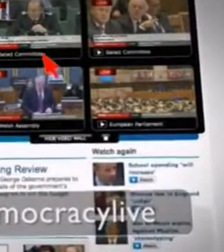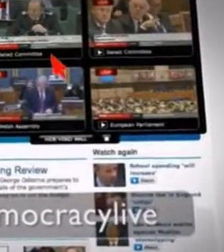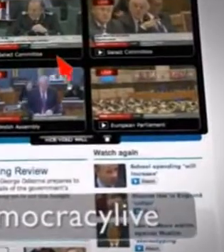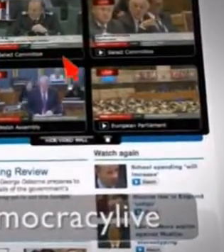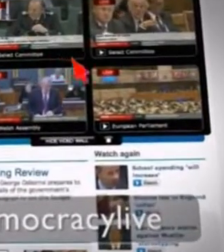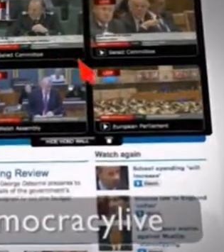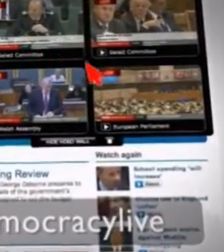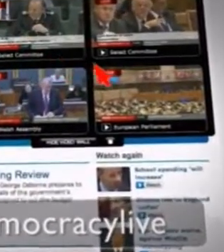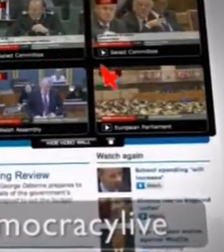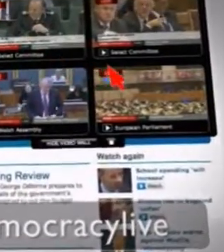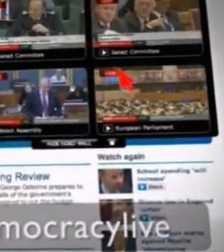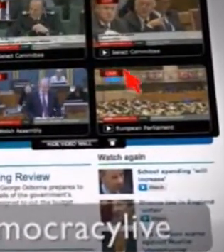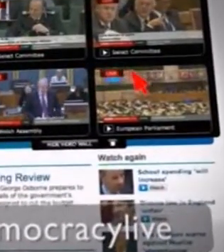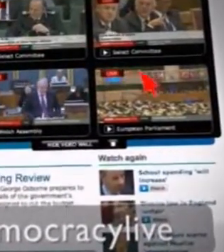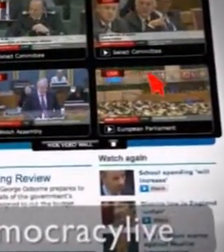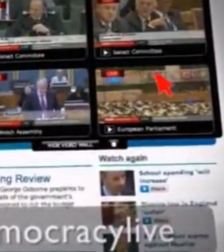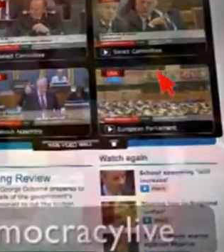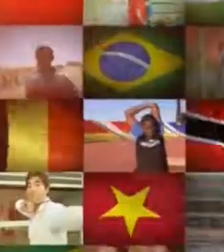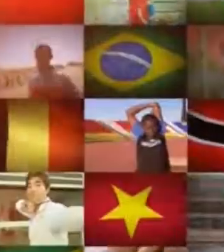bbc.co.uk/democracylive for a closer look.